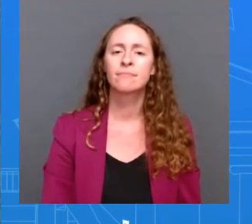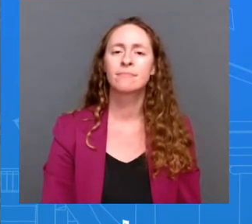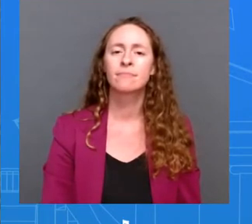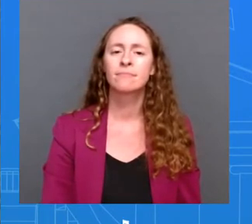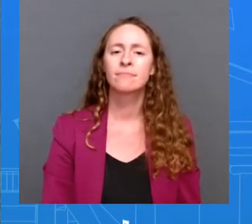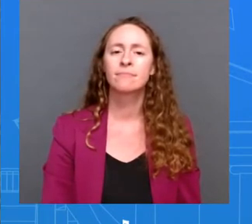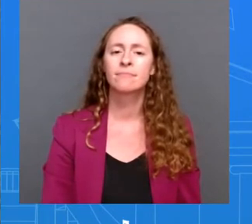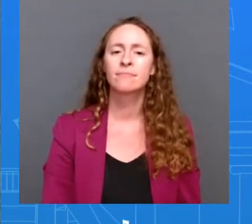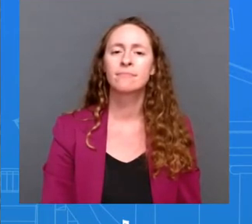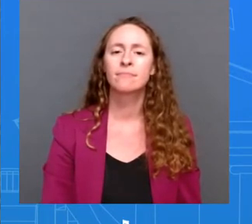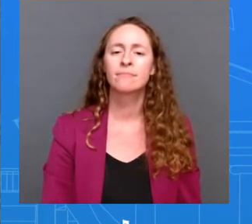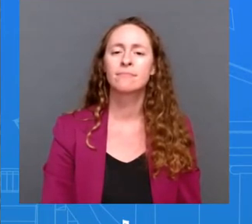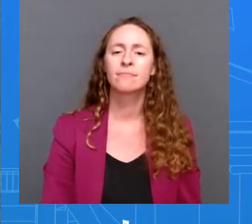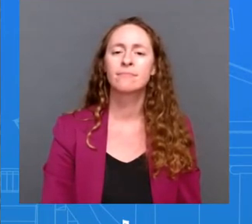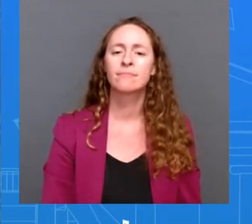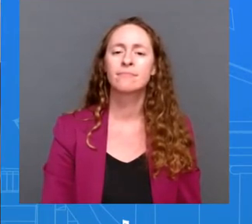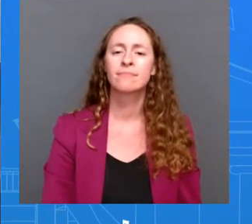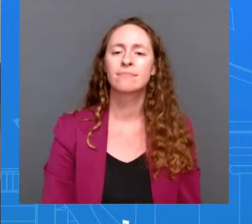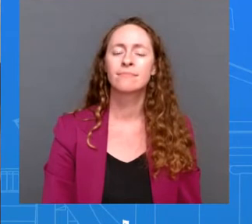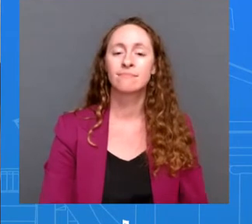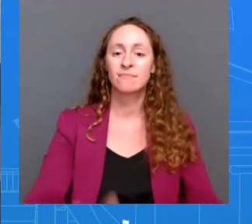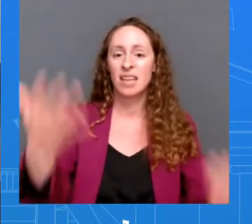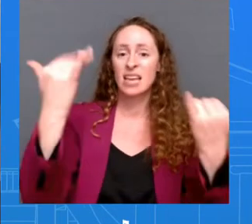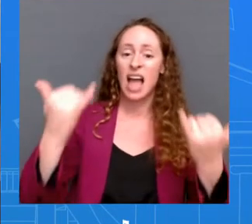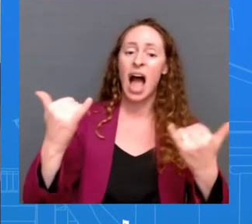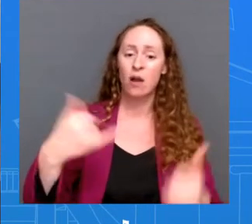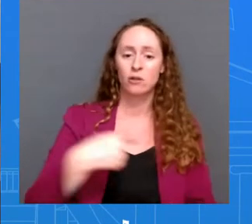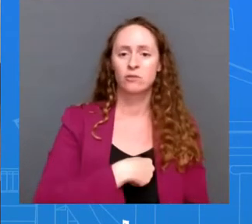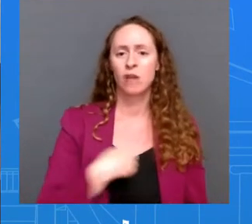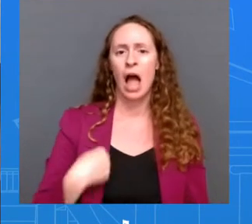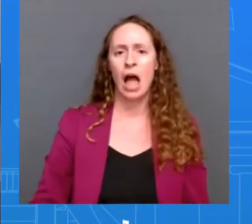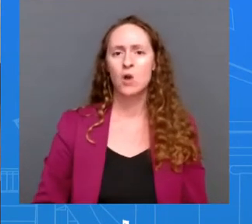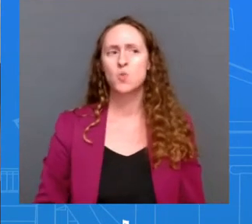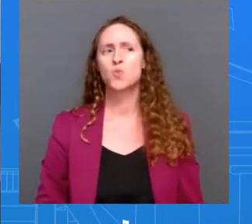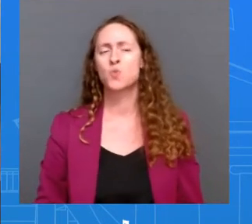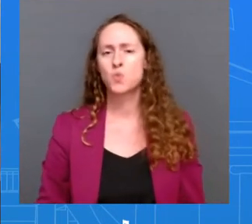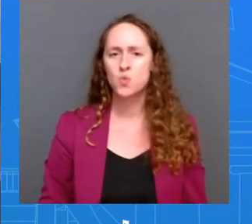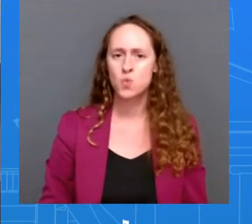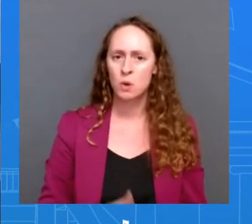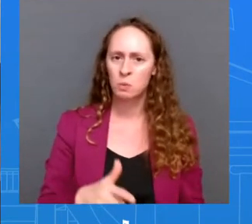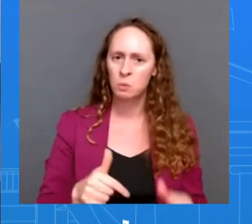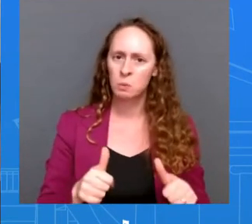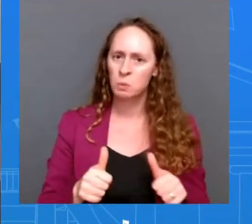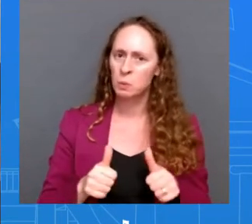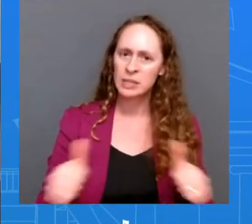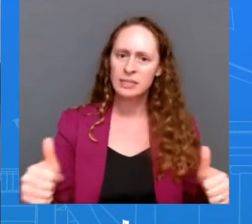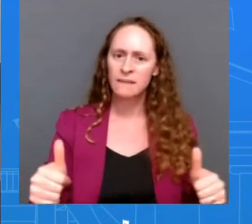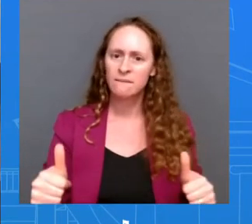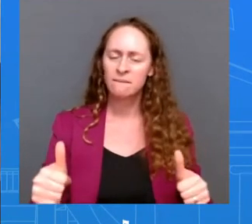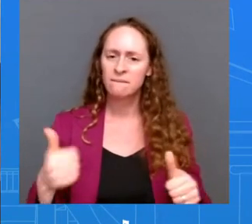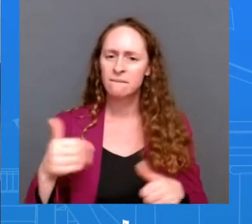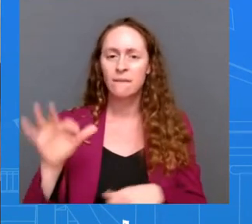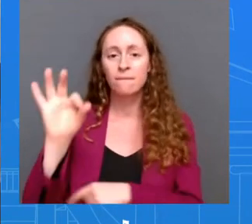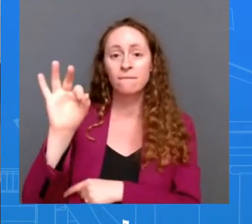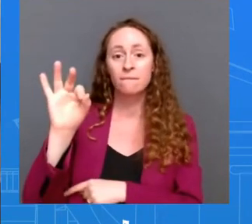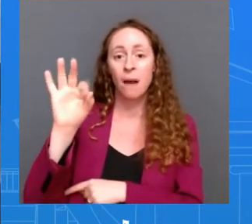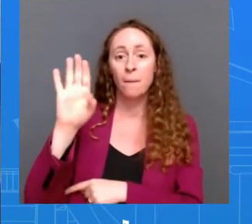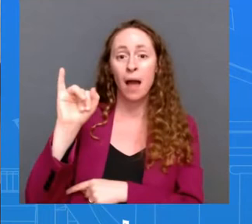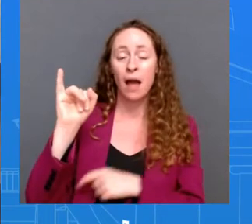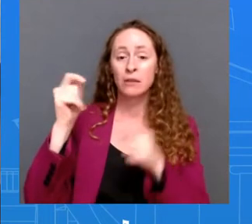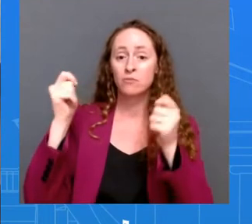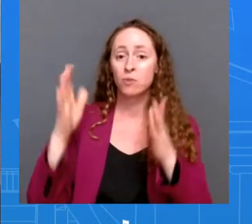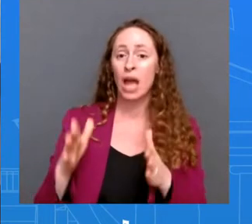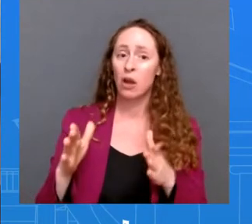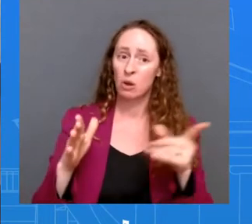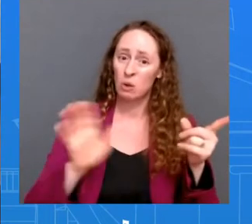from China around Taiwan, and the FBI director today saying that China is the biggest threat to the U.S., the number one threat to the U.S. in the